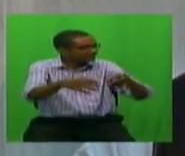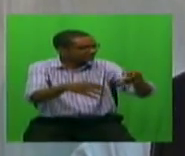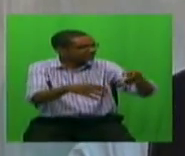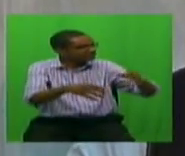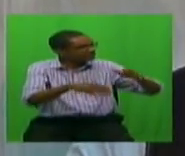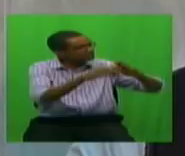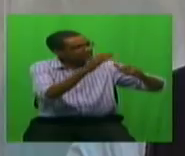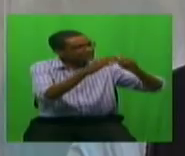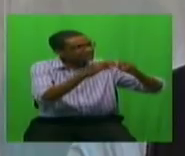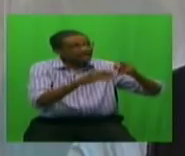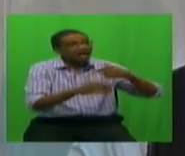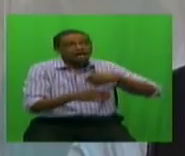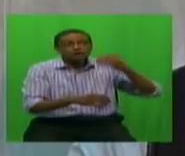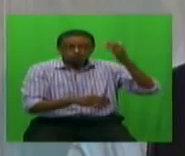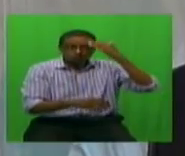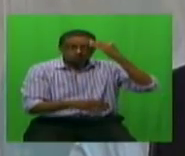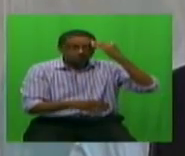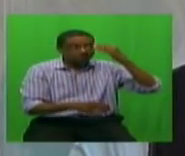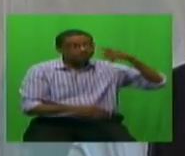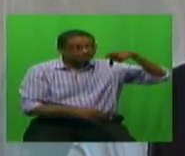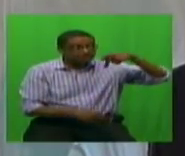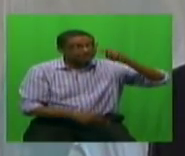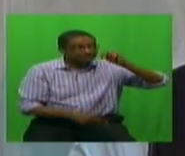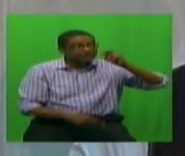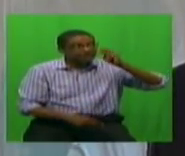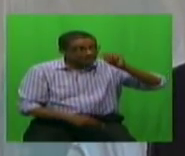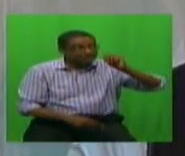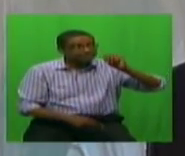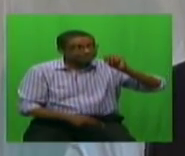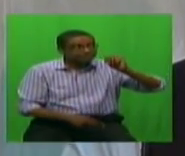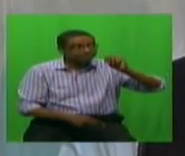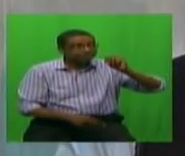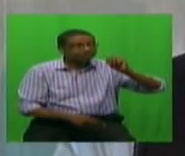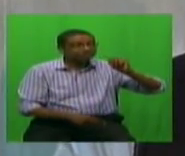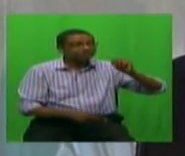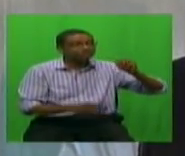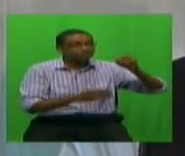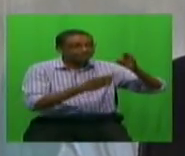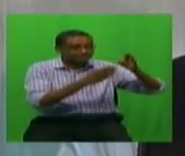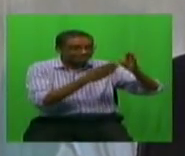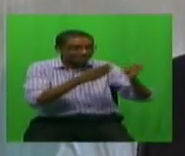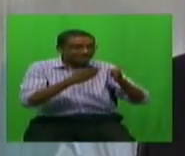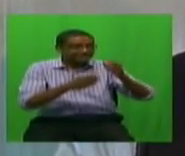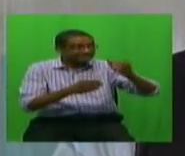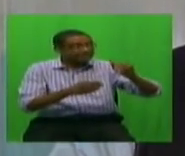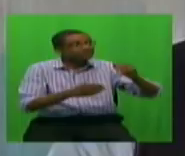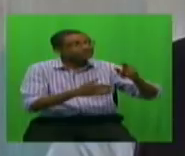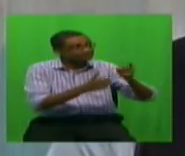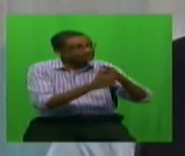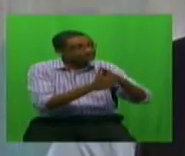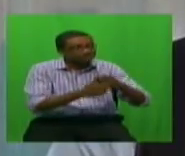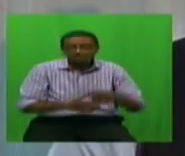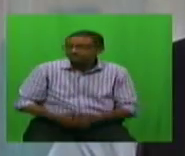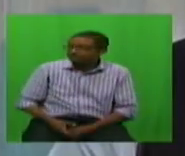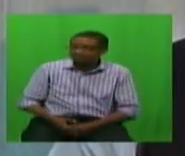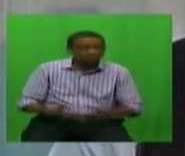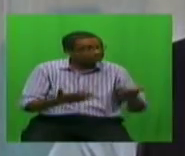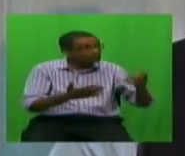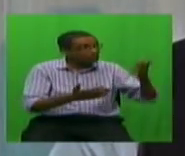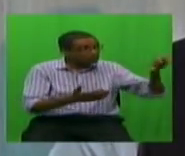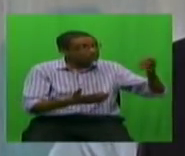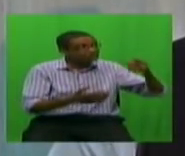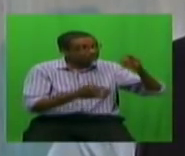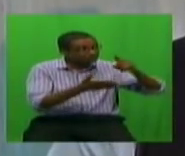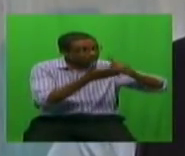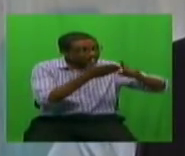former PNM administration, and I know it was opened under the UNC. As I said yesterday and at yesterday's press